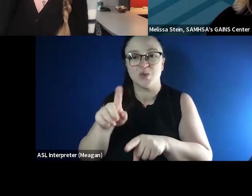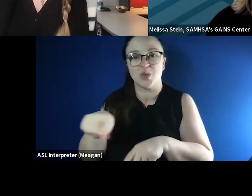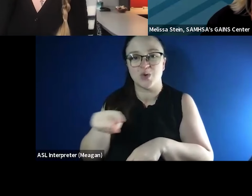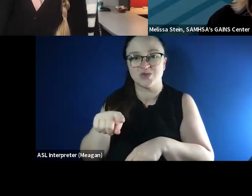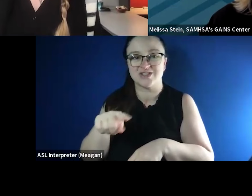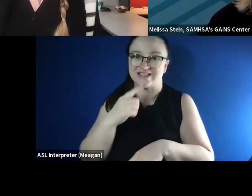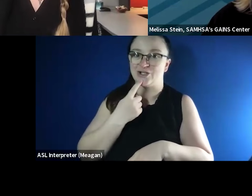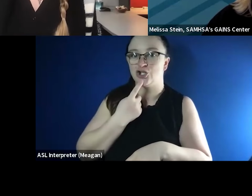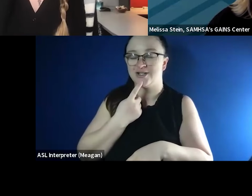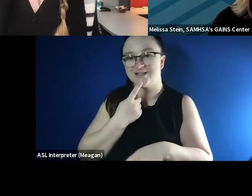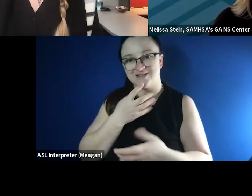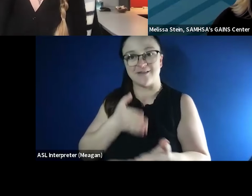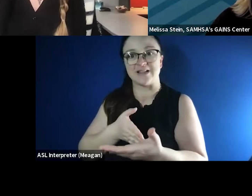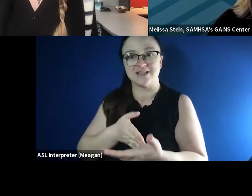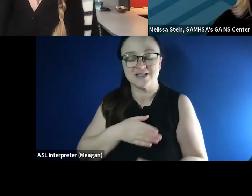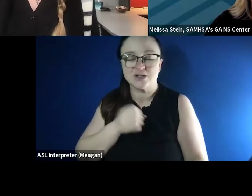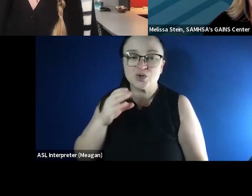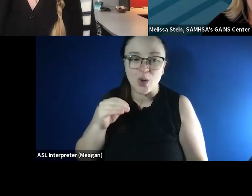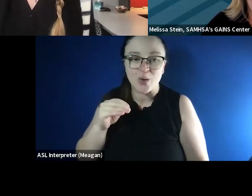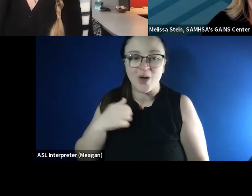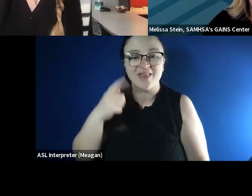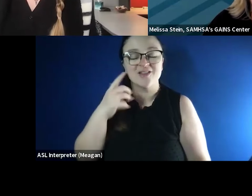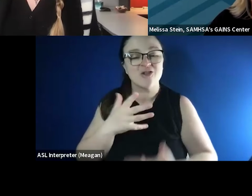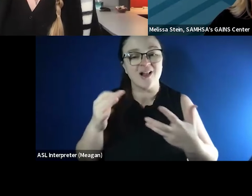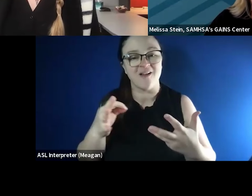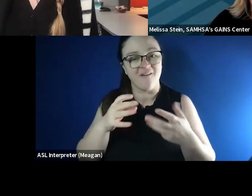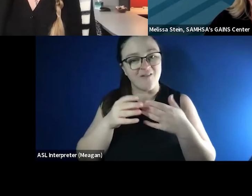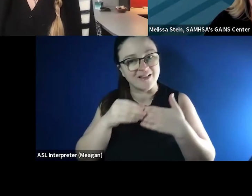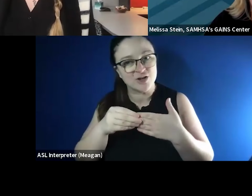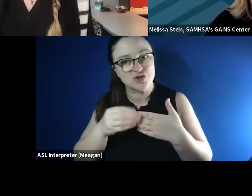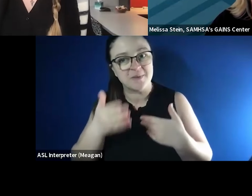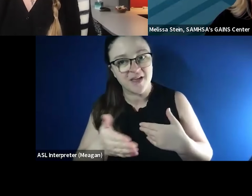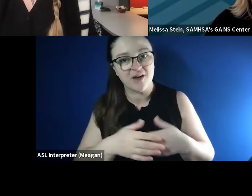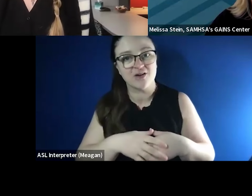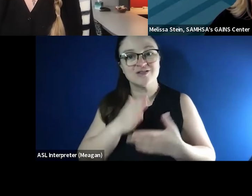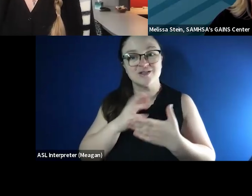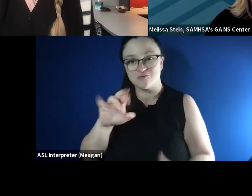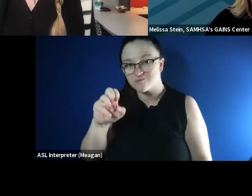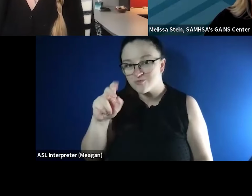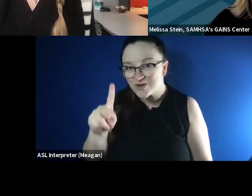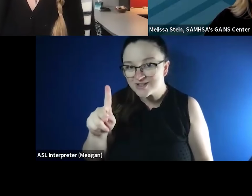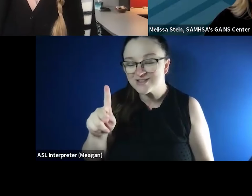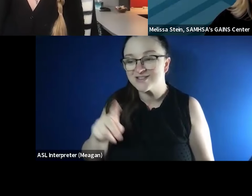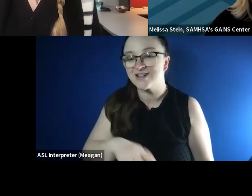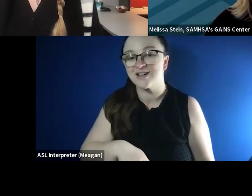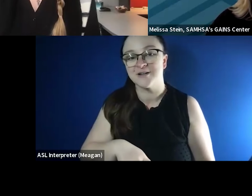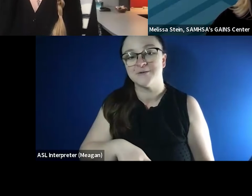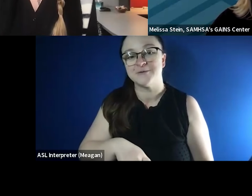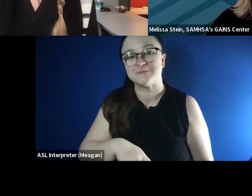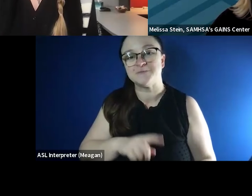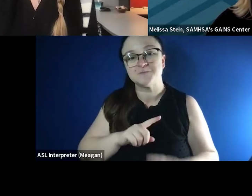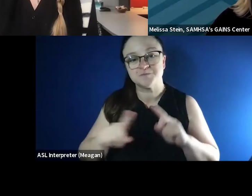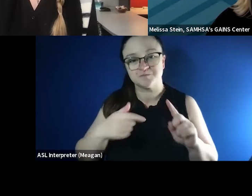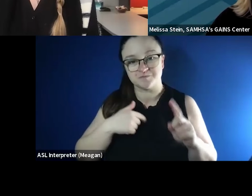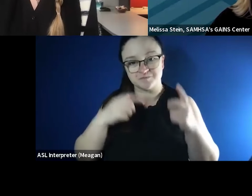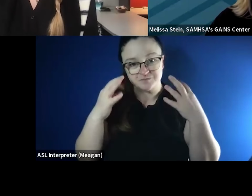offenses. So I think there's a lot of leadership there and innovation, some risk that they took likewise. But I definitely